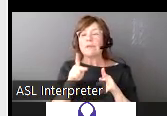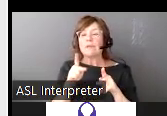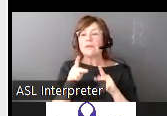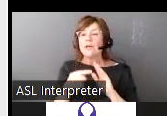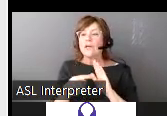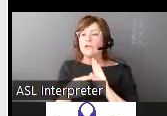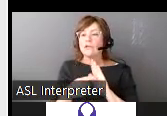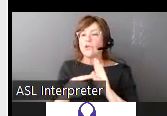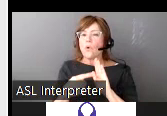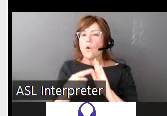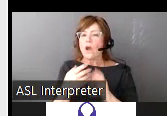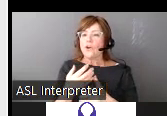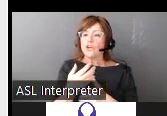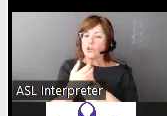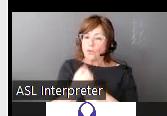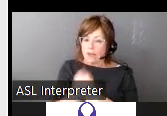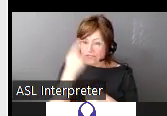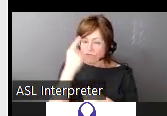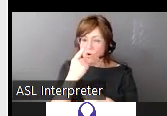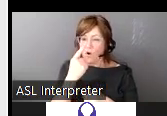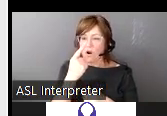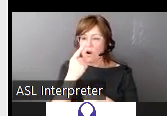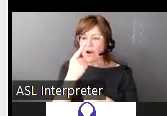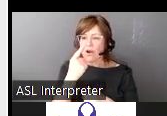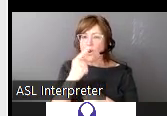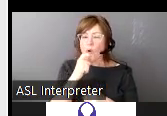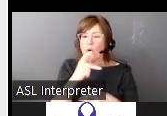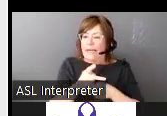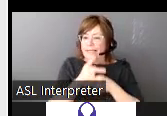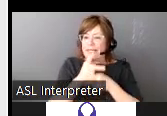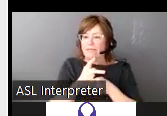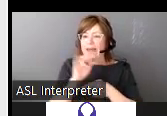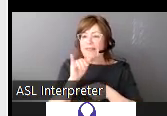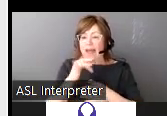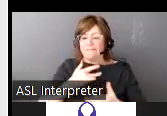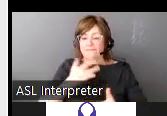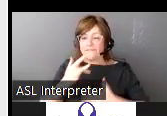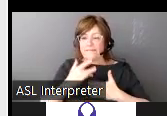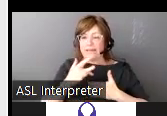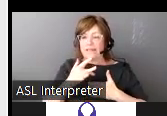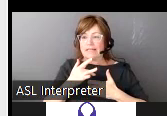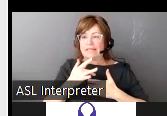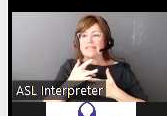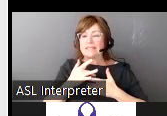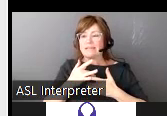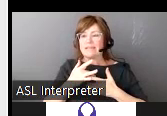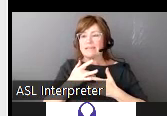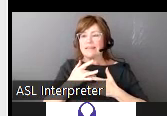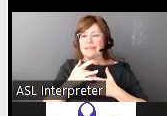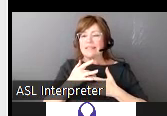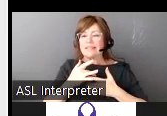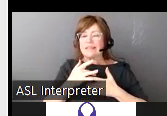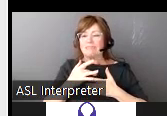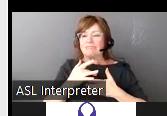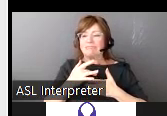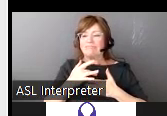significant trust for their caregivers. However, these feelings and emotional dependence on caregivers could result in their vulnerability for